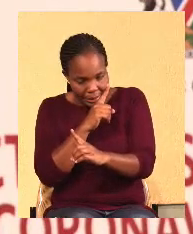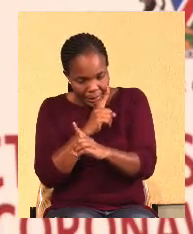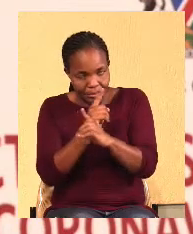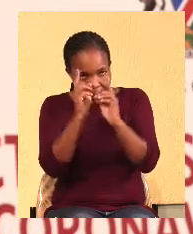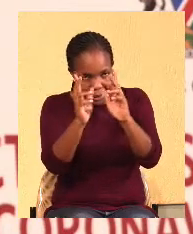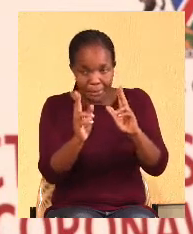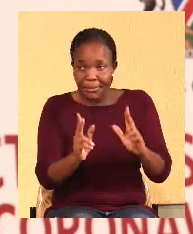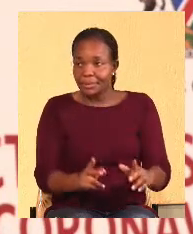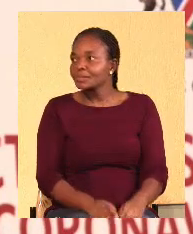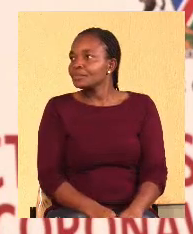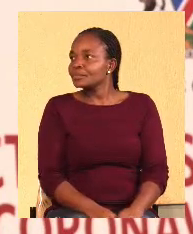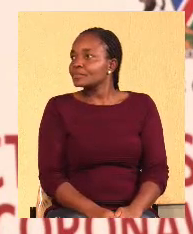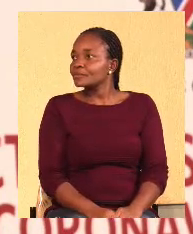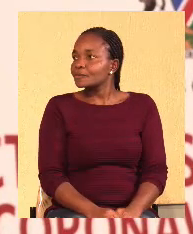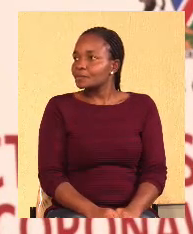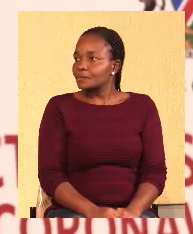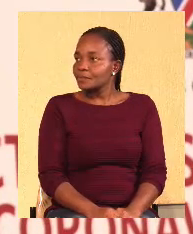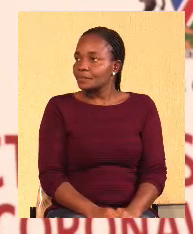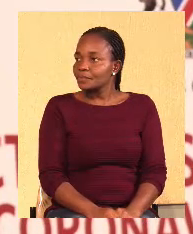public.